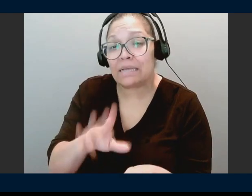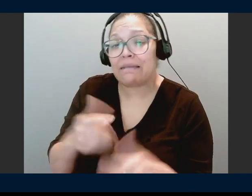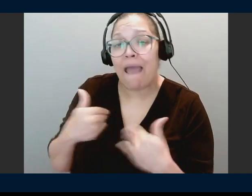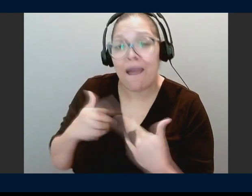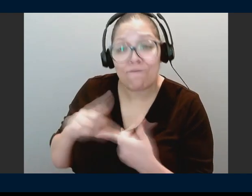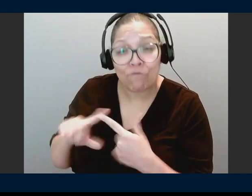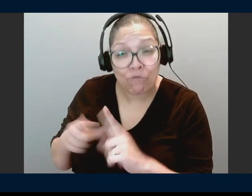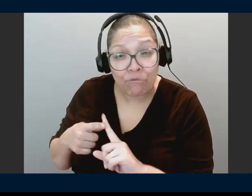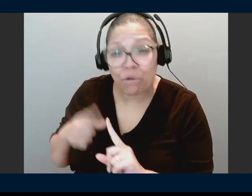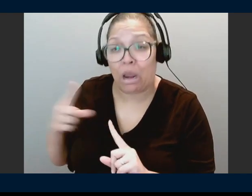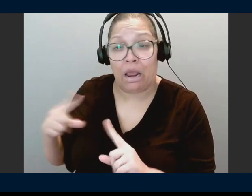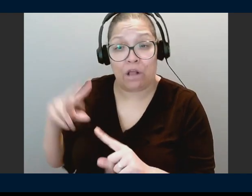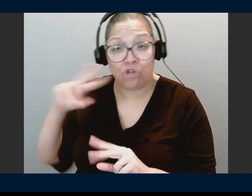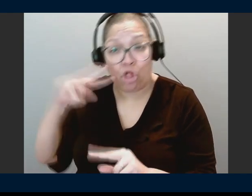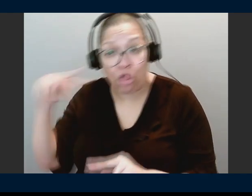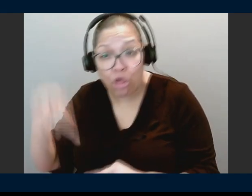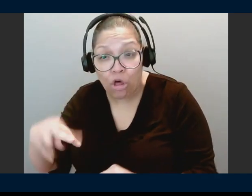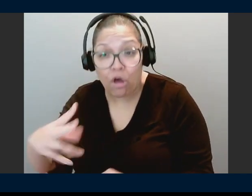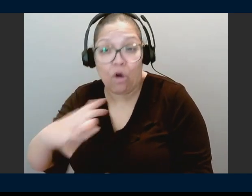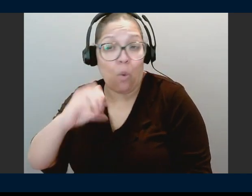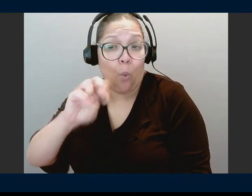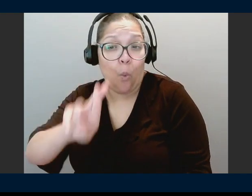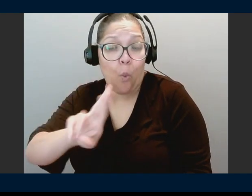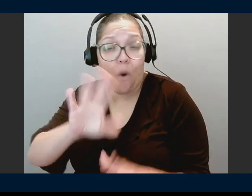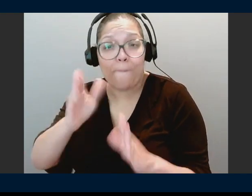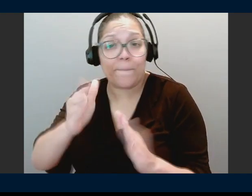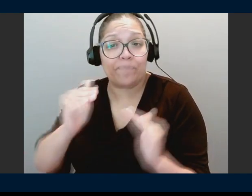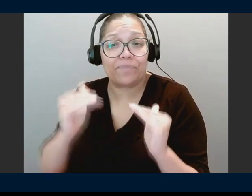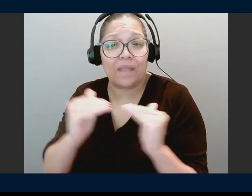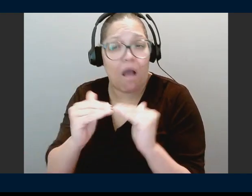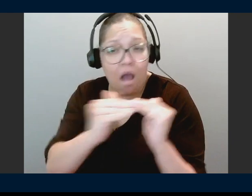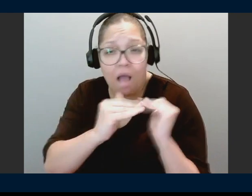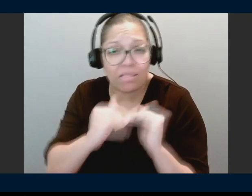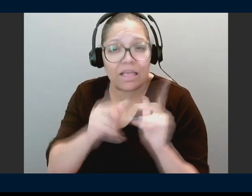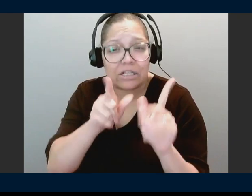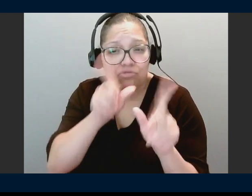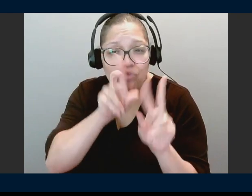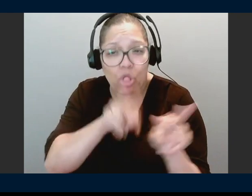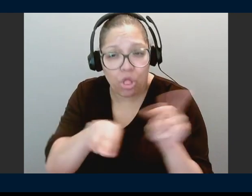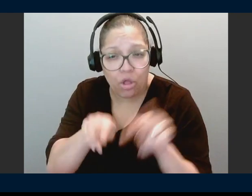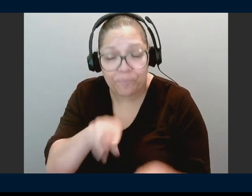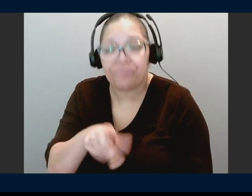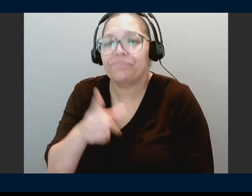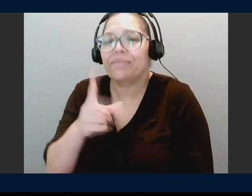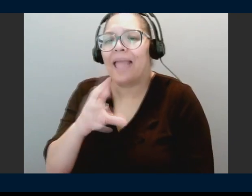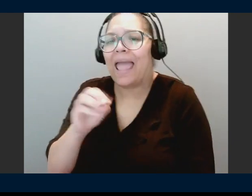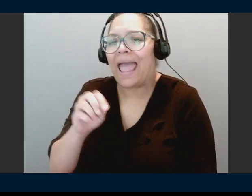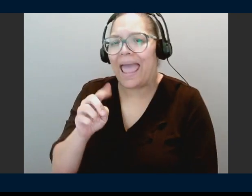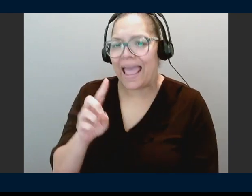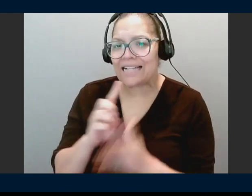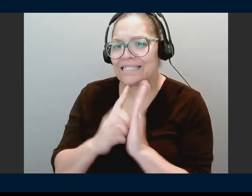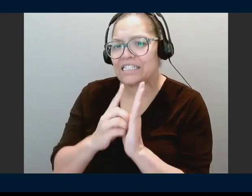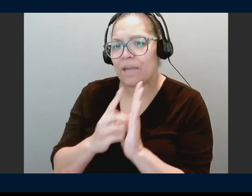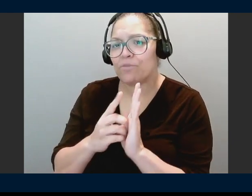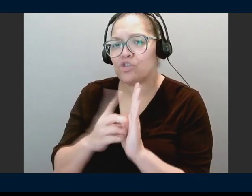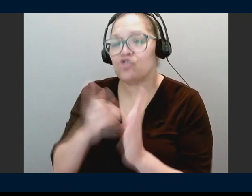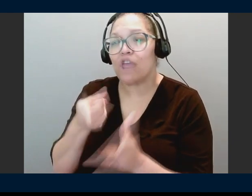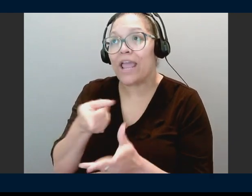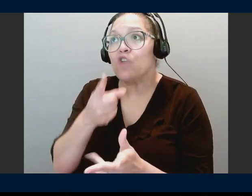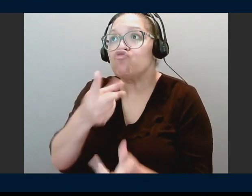and give you suggestions for improvement. Also, demonstrating that you have a desire to